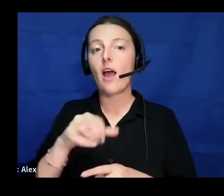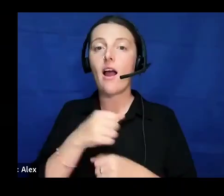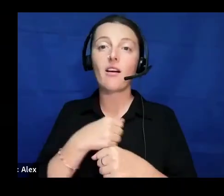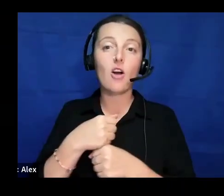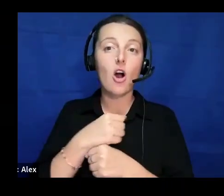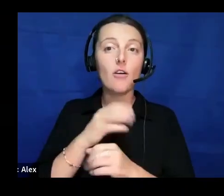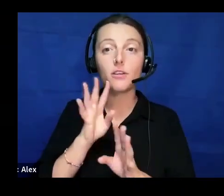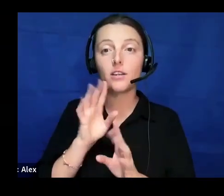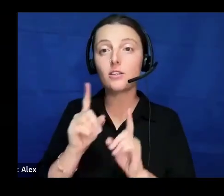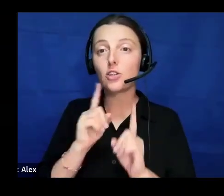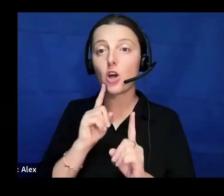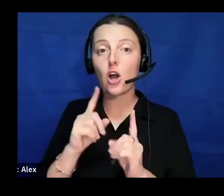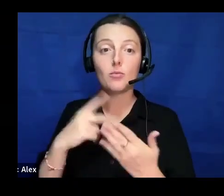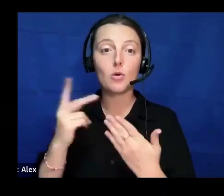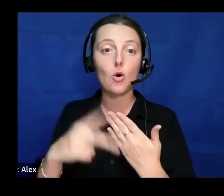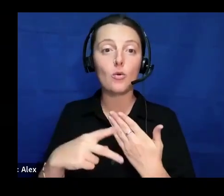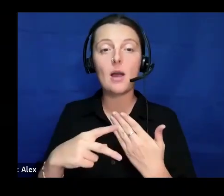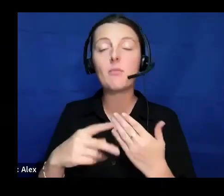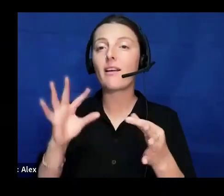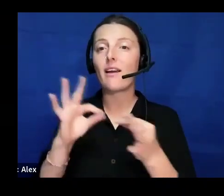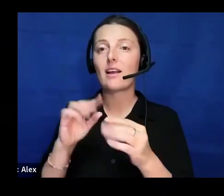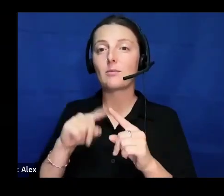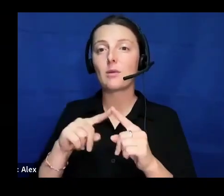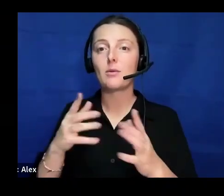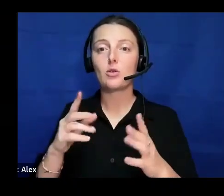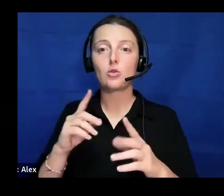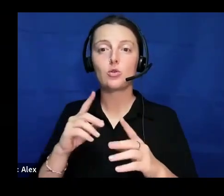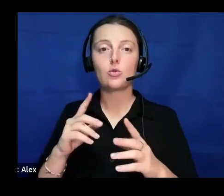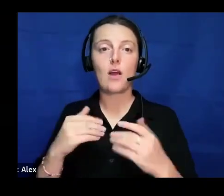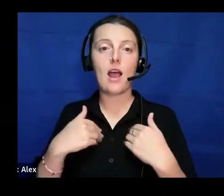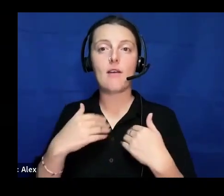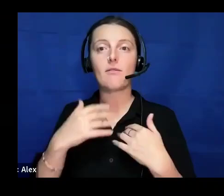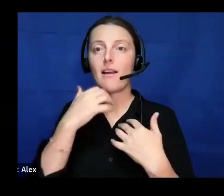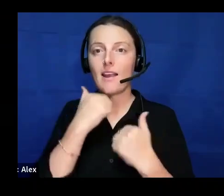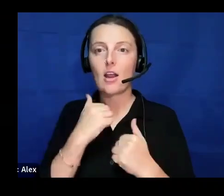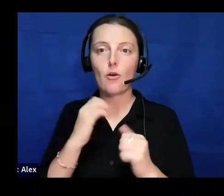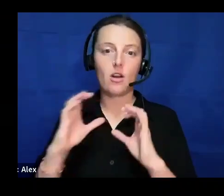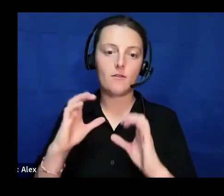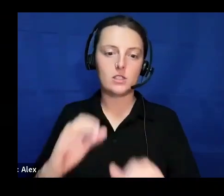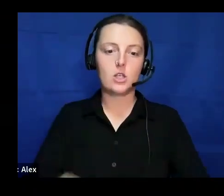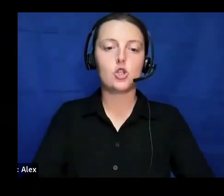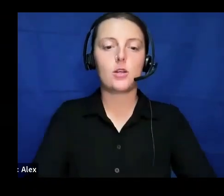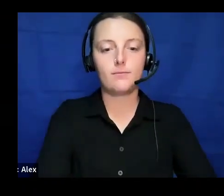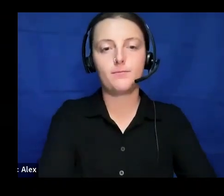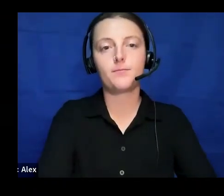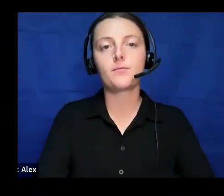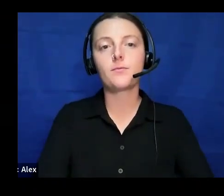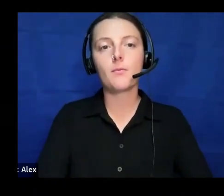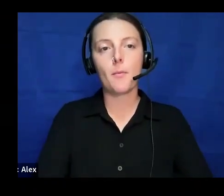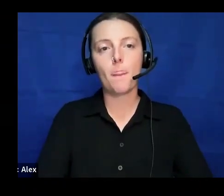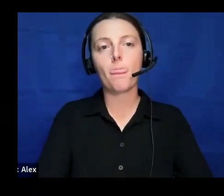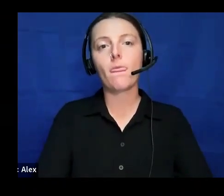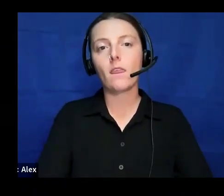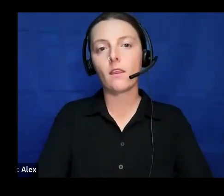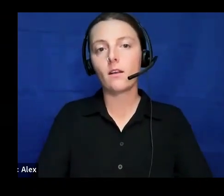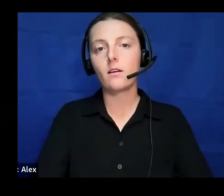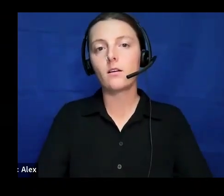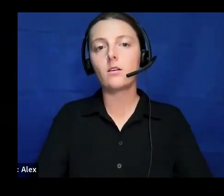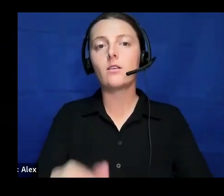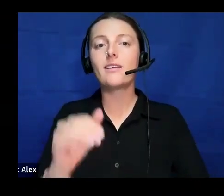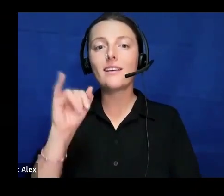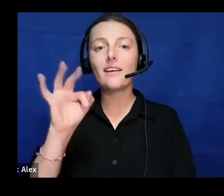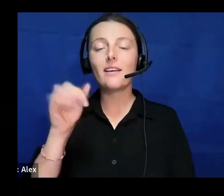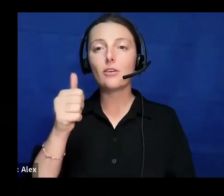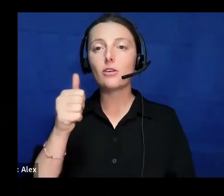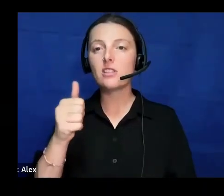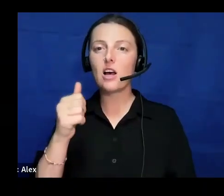caring conversation, right? So again, if you are someone who is navigating loneliness or isolation, this program can